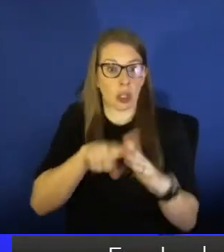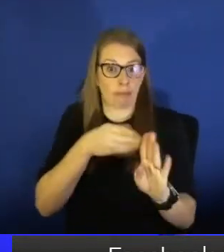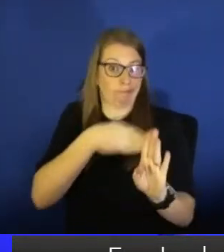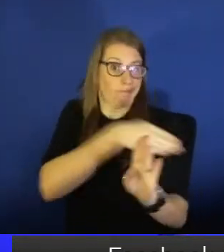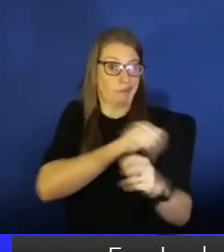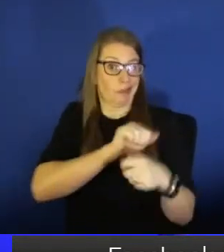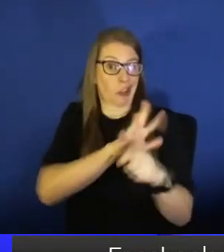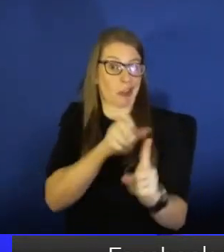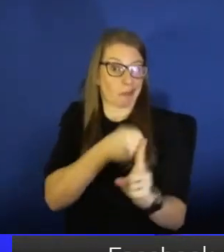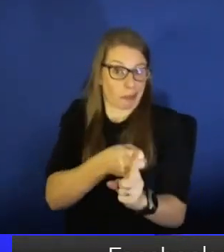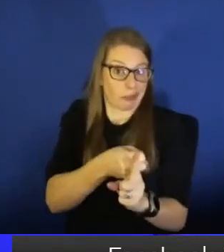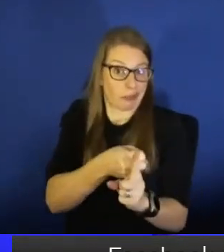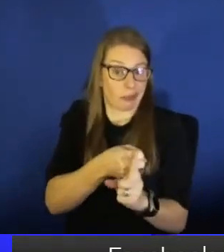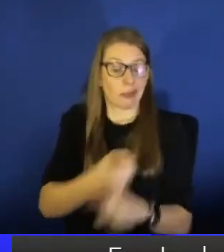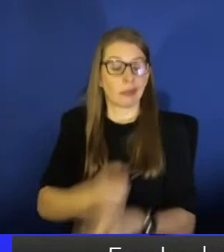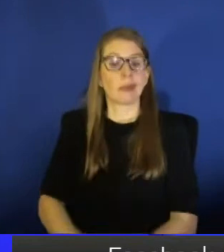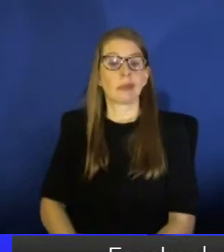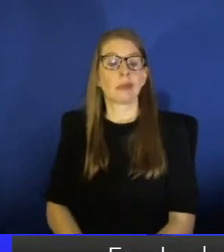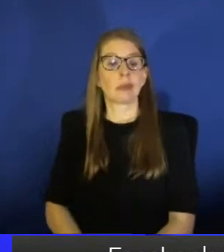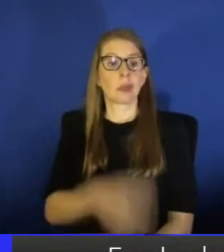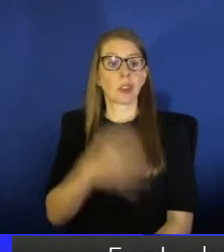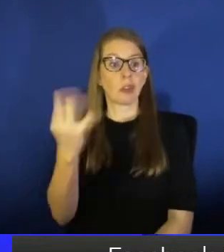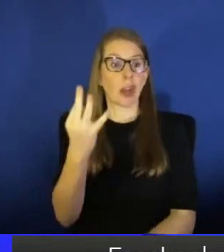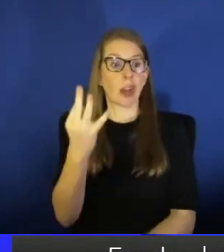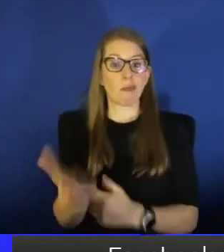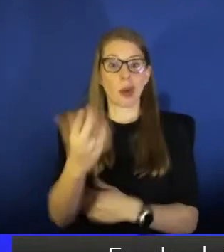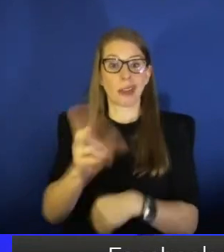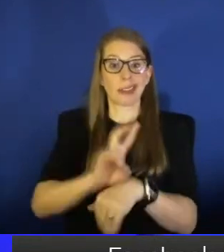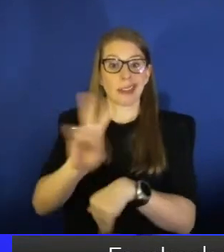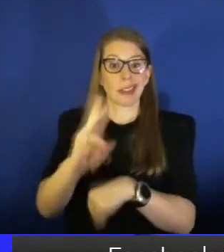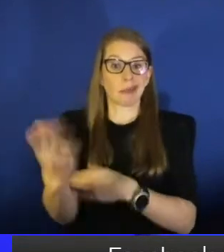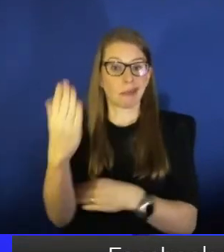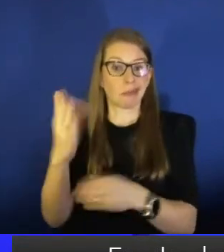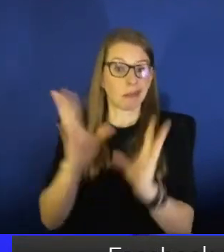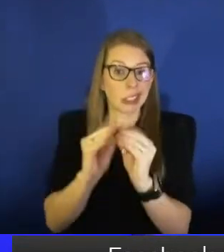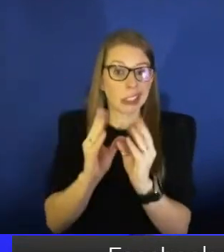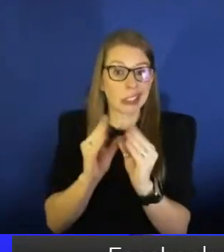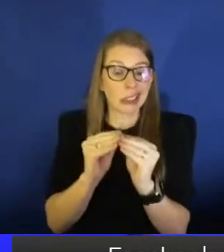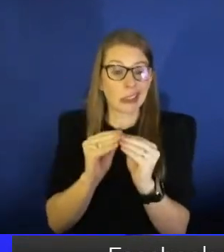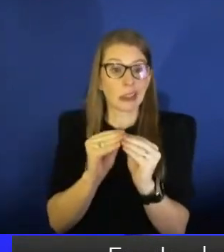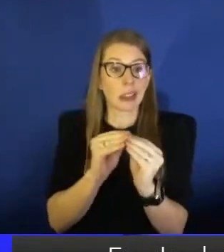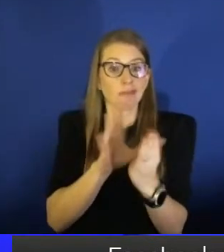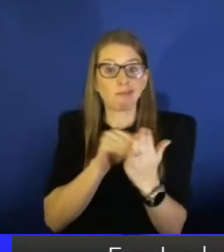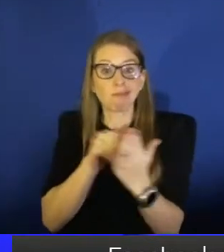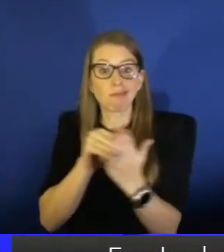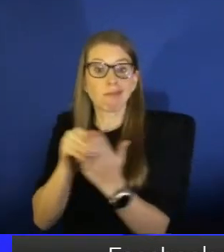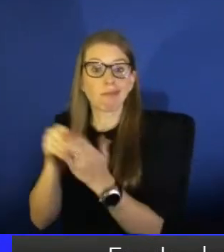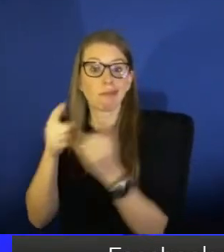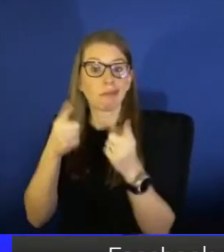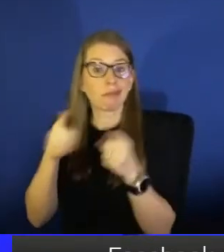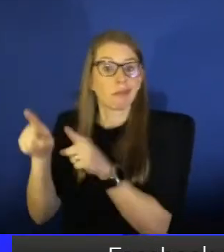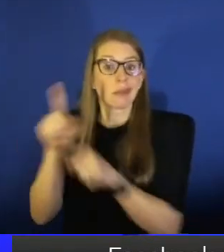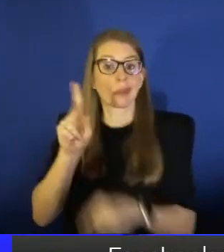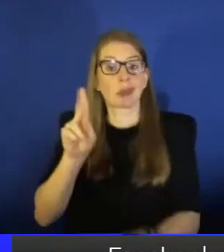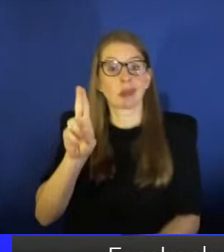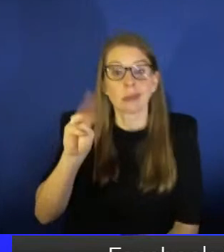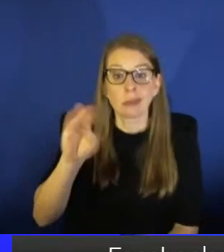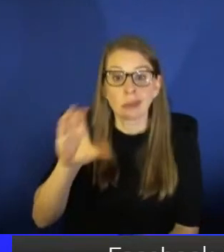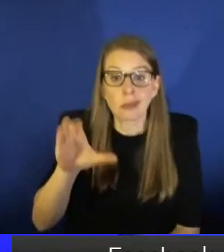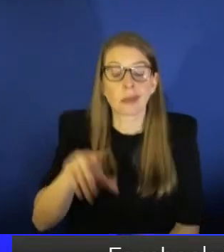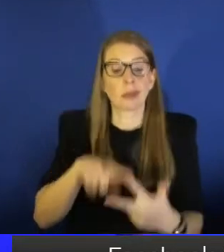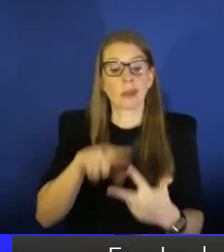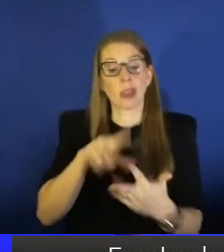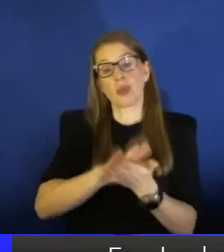struck. With Friday morning 7 a.m. meetings to kind of learn what was going on across KUMC, the School of Medicine, and